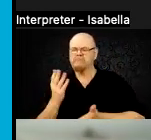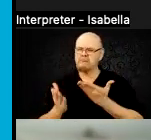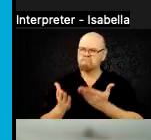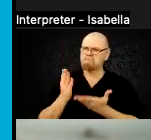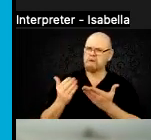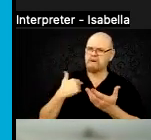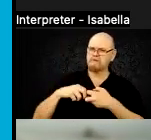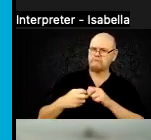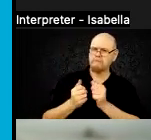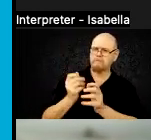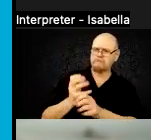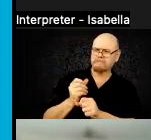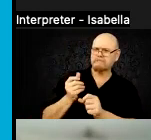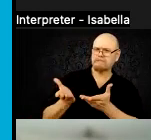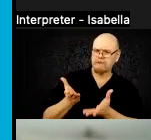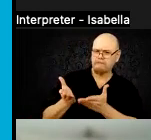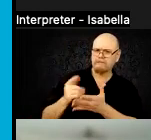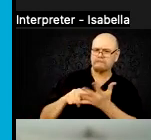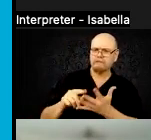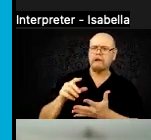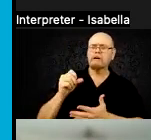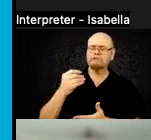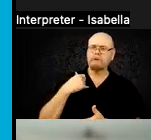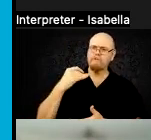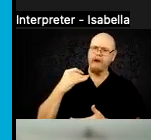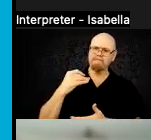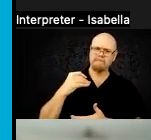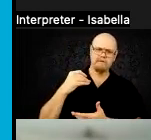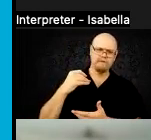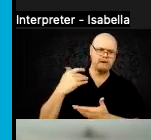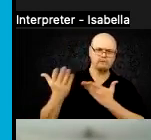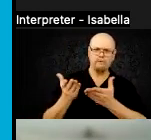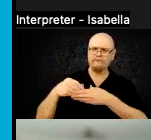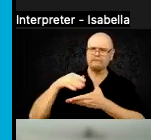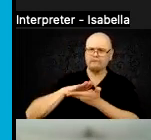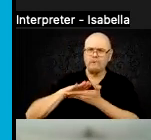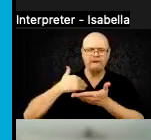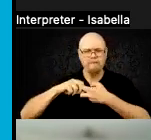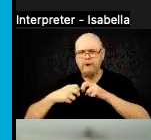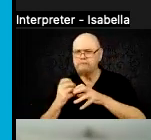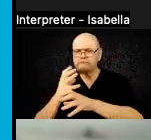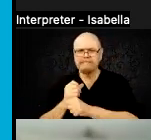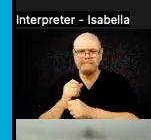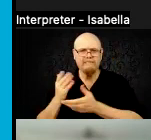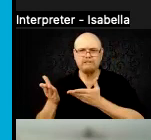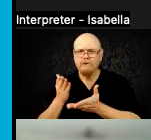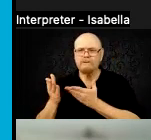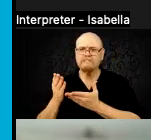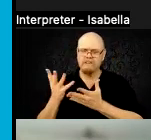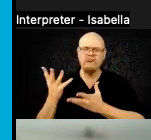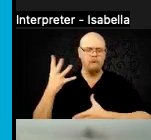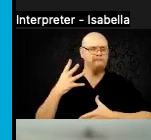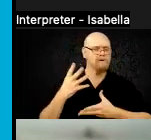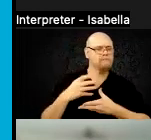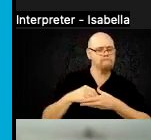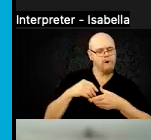services. So if you have concerns about services at school, as we mentioned earlier, I'm part of our special education clinic here at Equip for